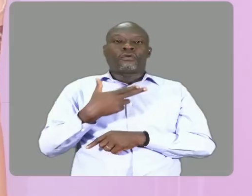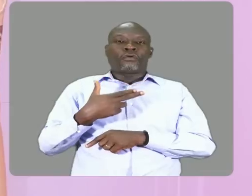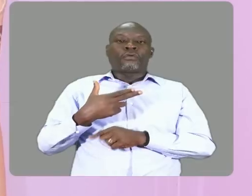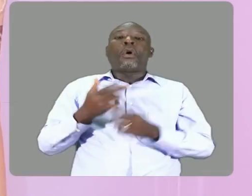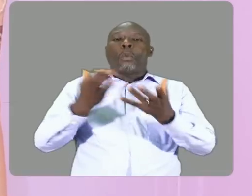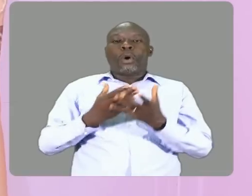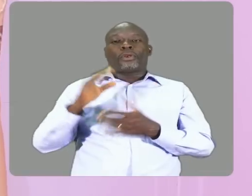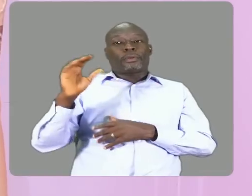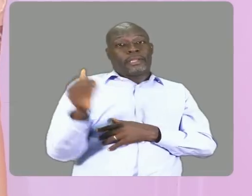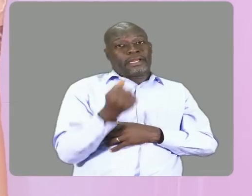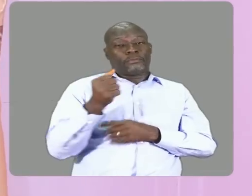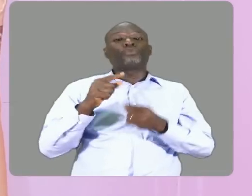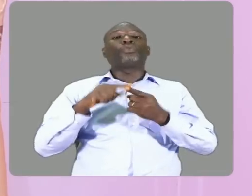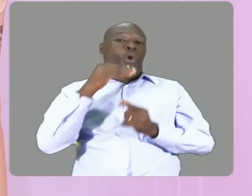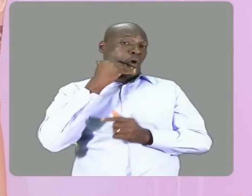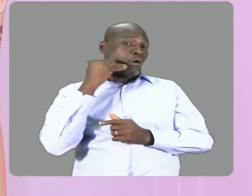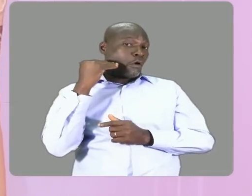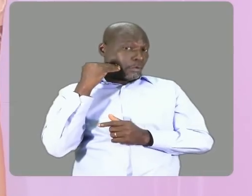be fa ababa wa no wo de no akofie